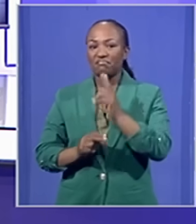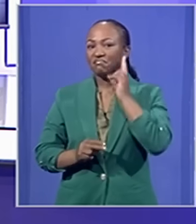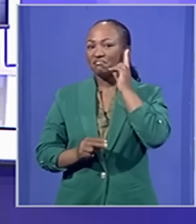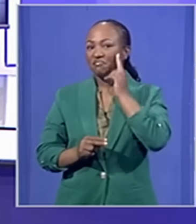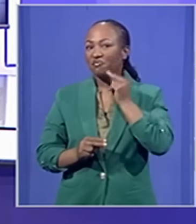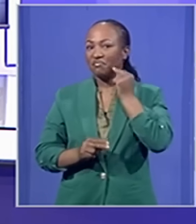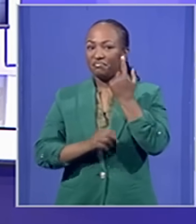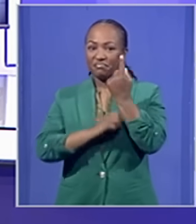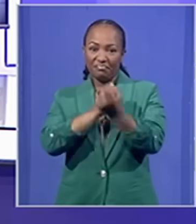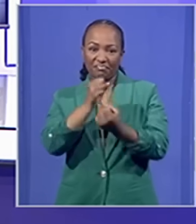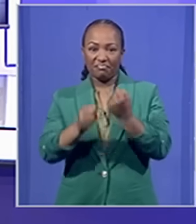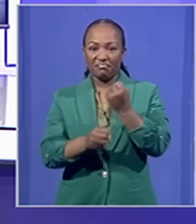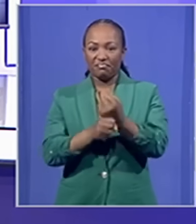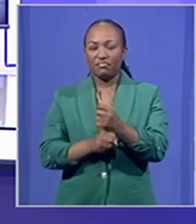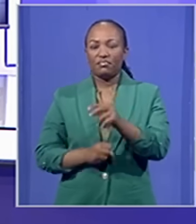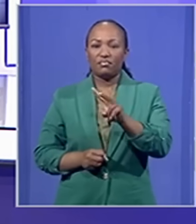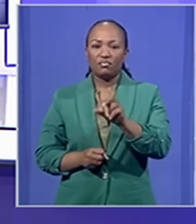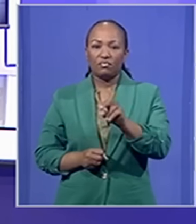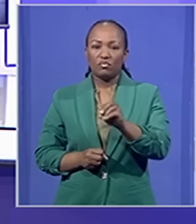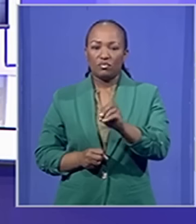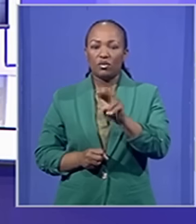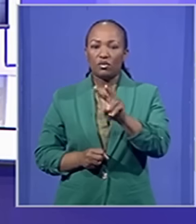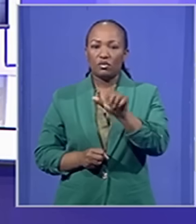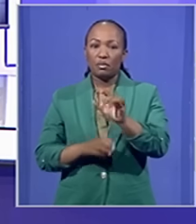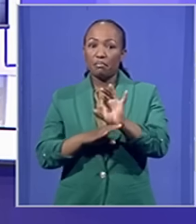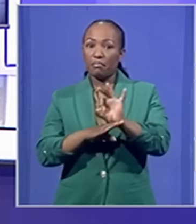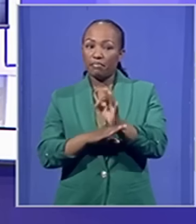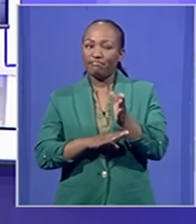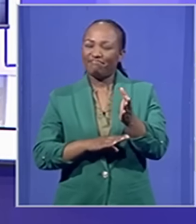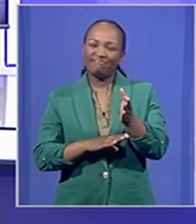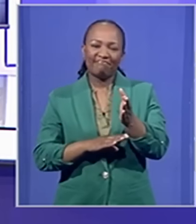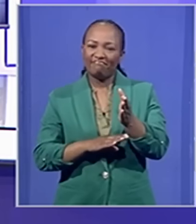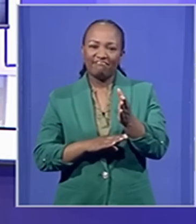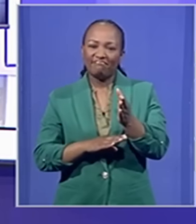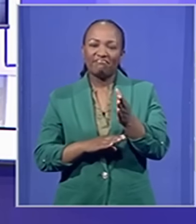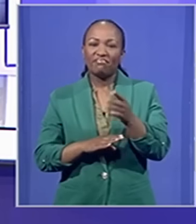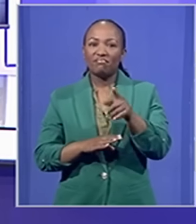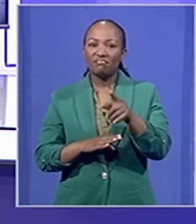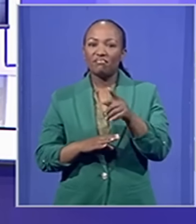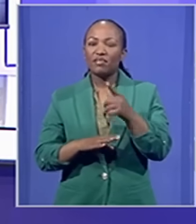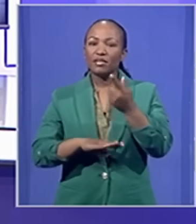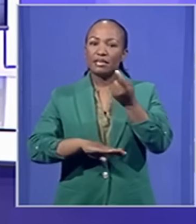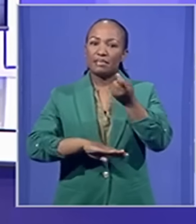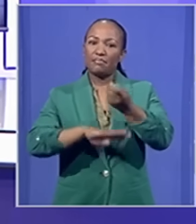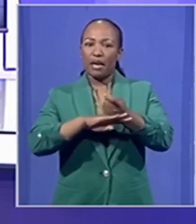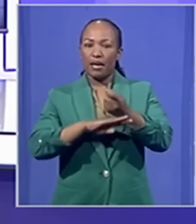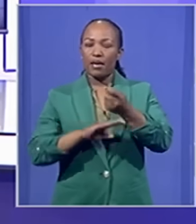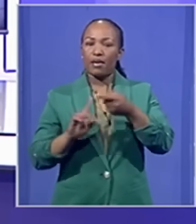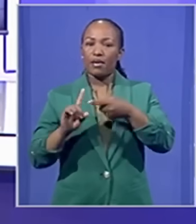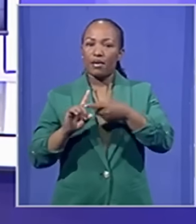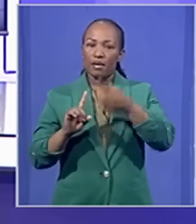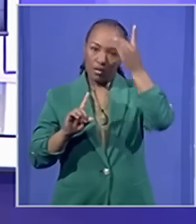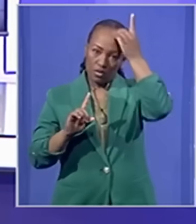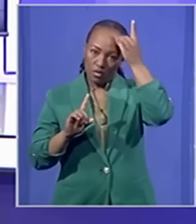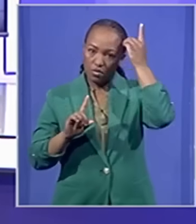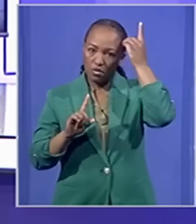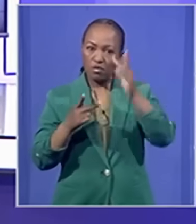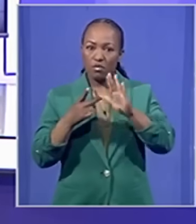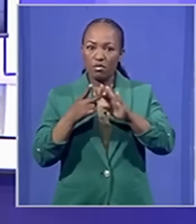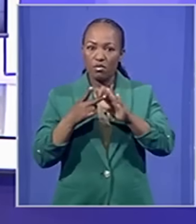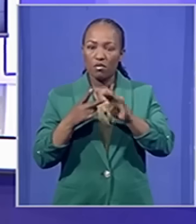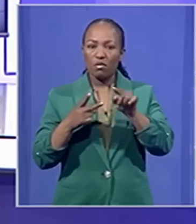o tlang jaaka go ne go rulagantswe. Seno ke go ya ka Mmusakgotla wa Kokoano Bosetšhaba Thoko Didisa le Tona ya Ditirelo tsa Bosetšhaba